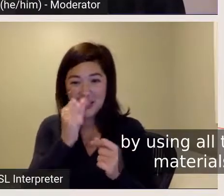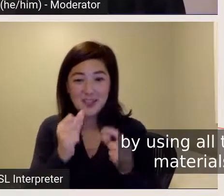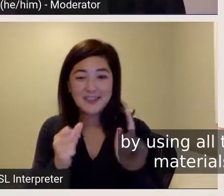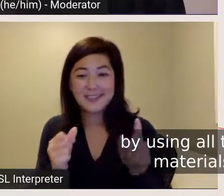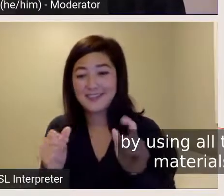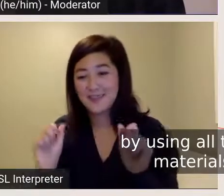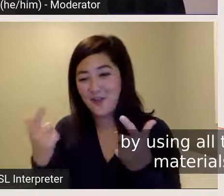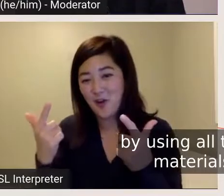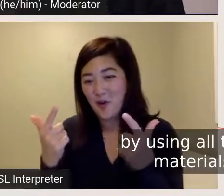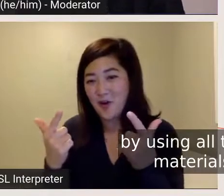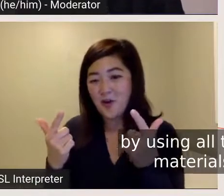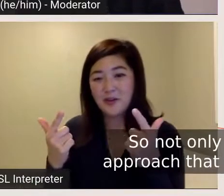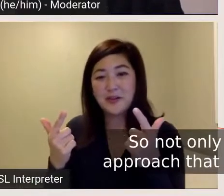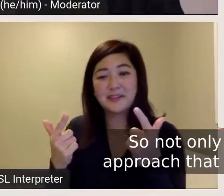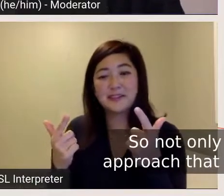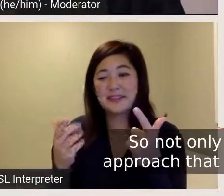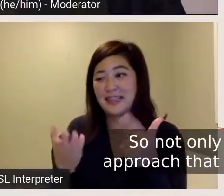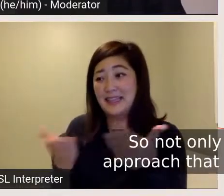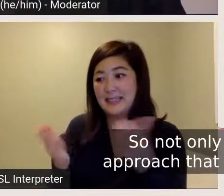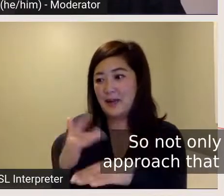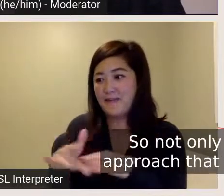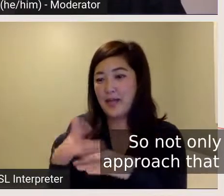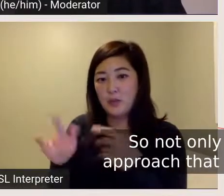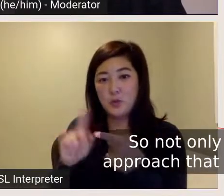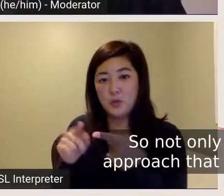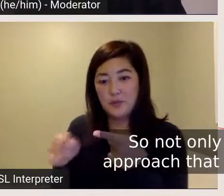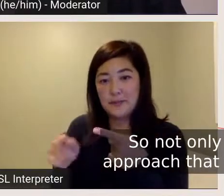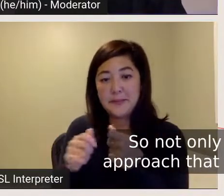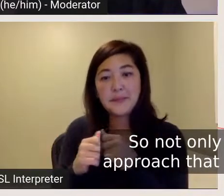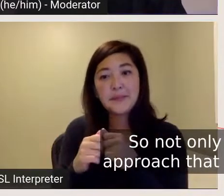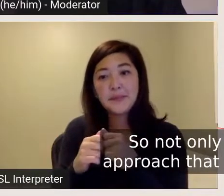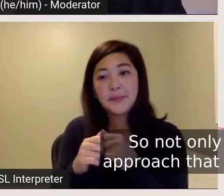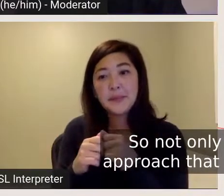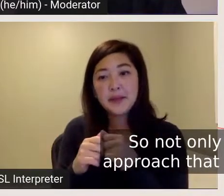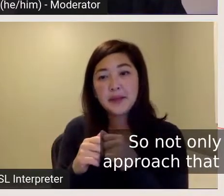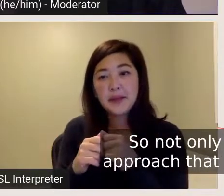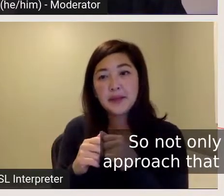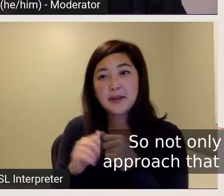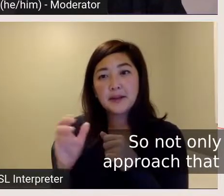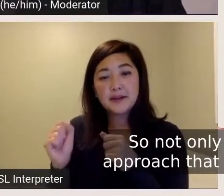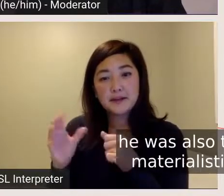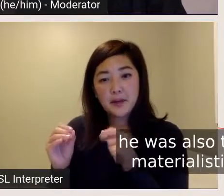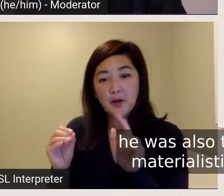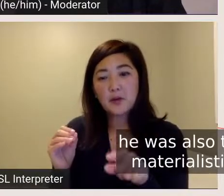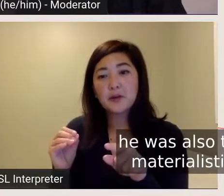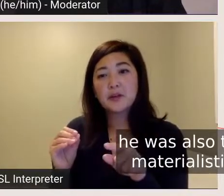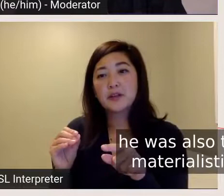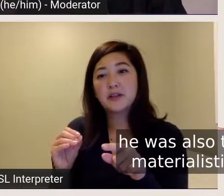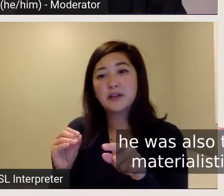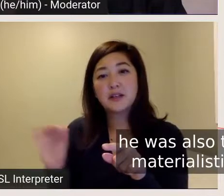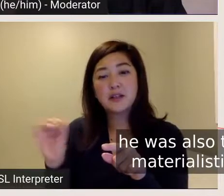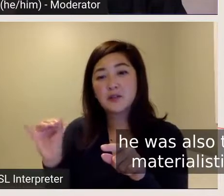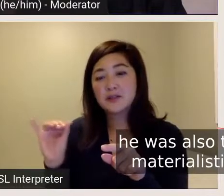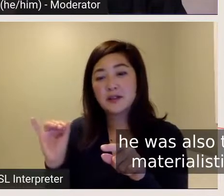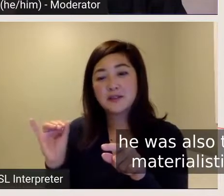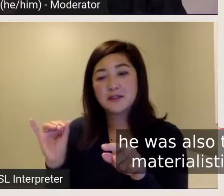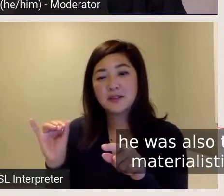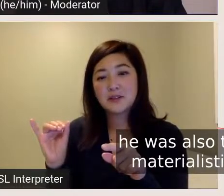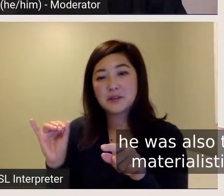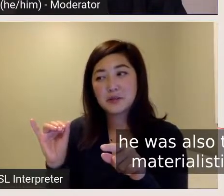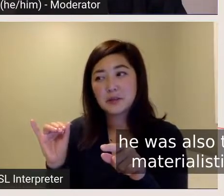available materials to him. So not only the formal approach that he was taking, he was also taking the